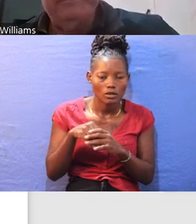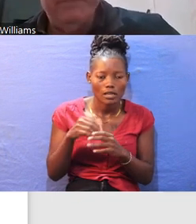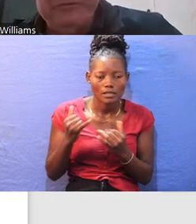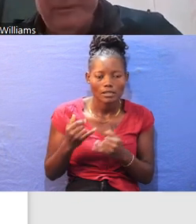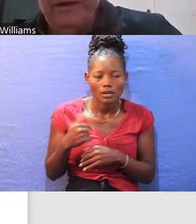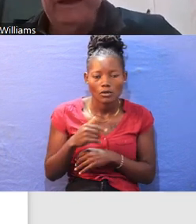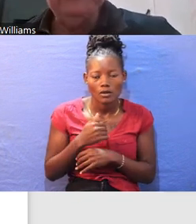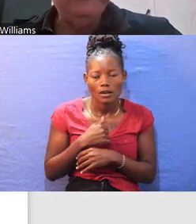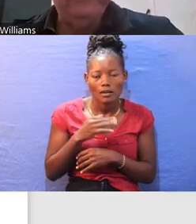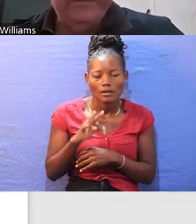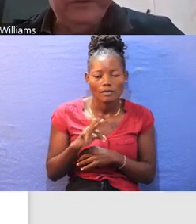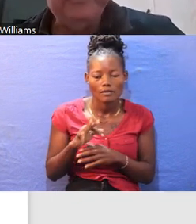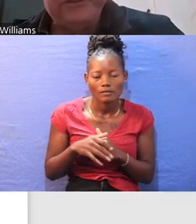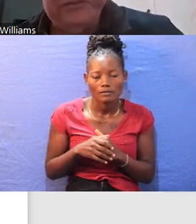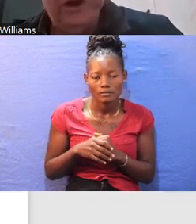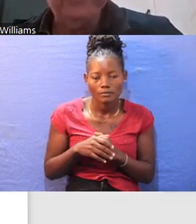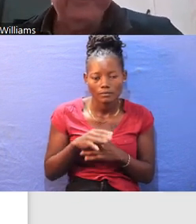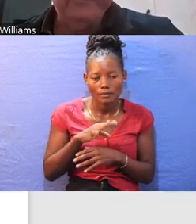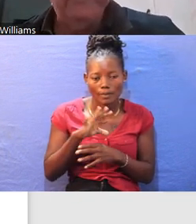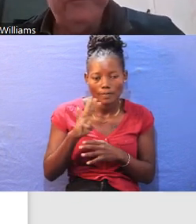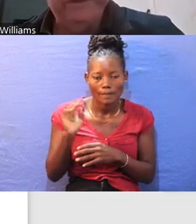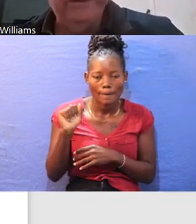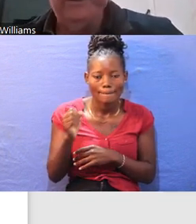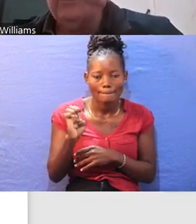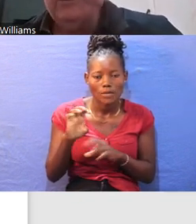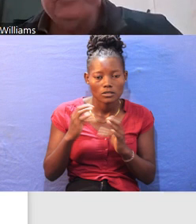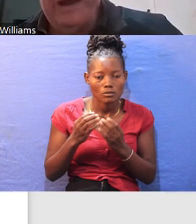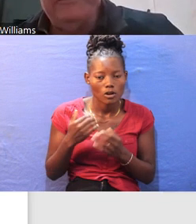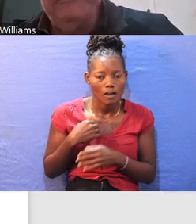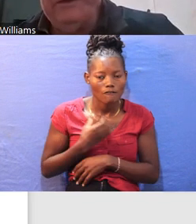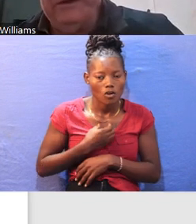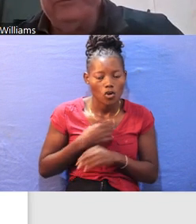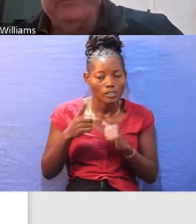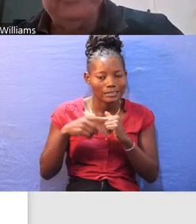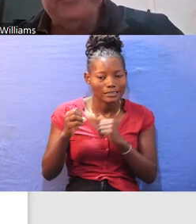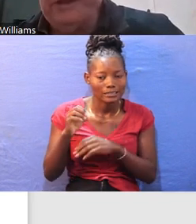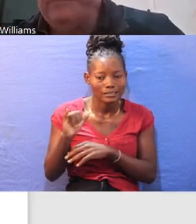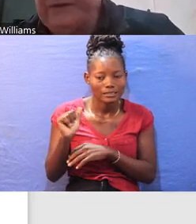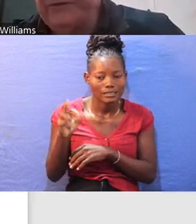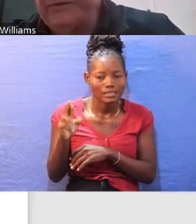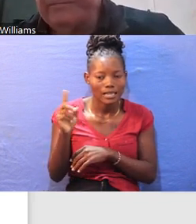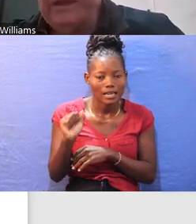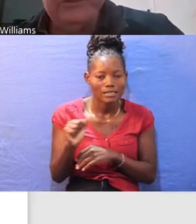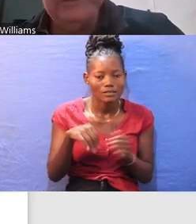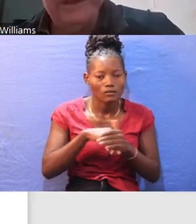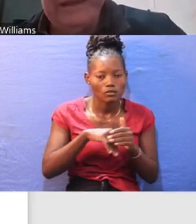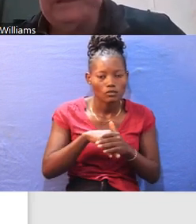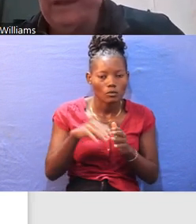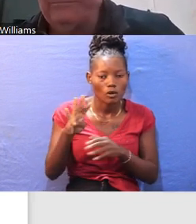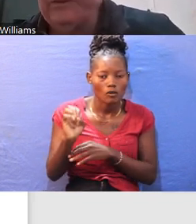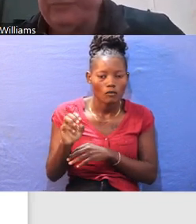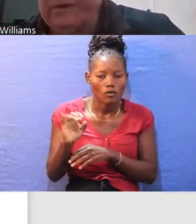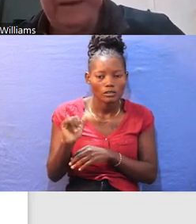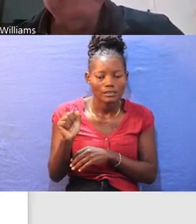it. Baseball has its own. They use 60 yards, football 40 yards. Track and field uses 30 meters. And sometimes they